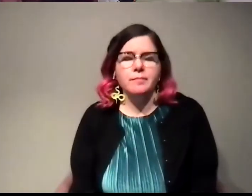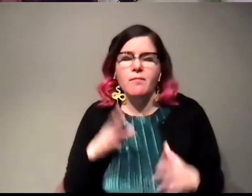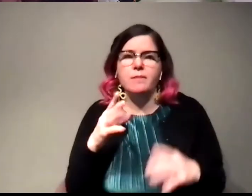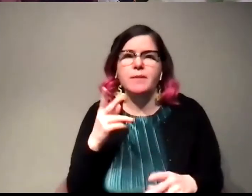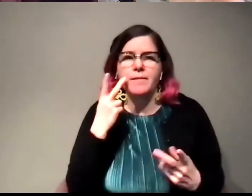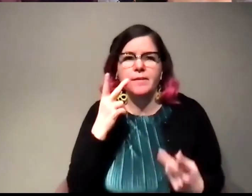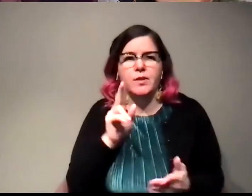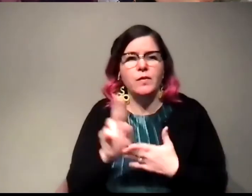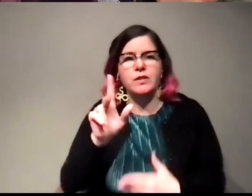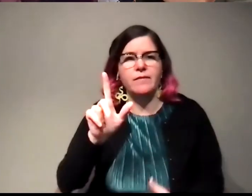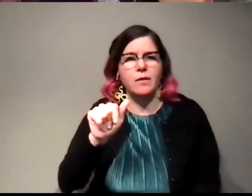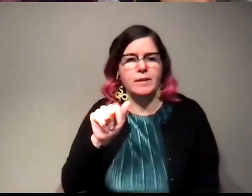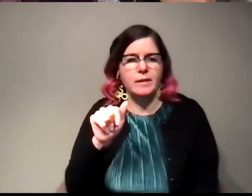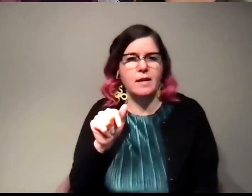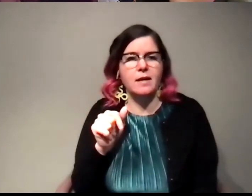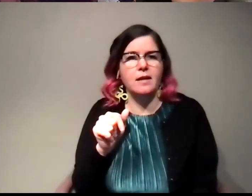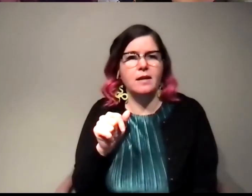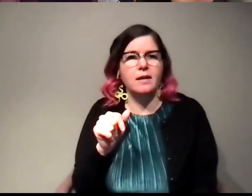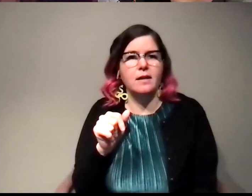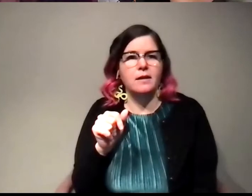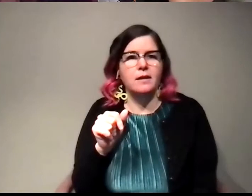University of Louisiana, and